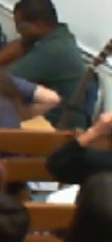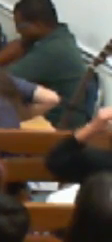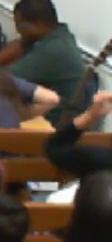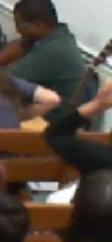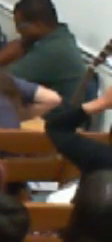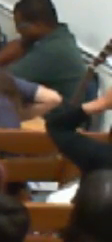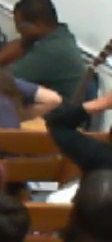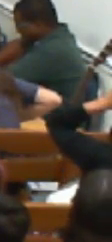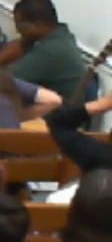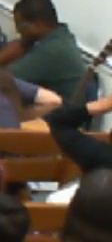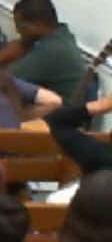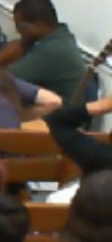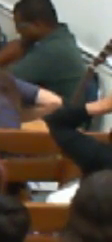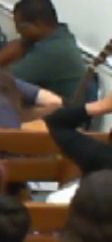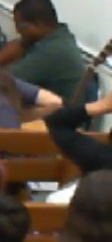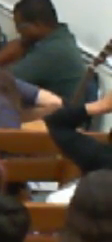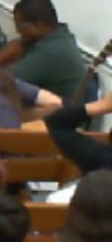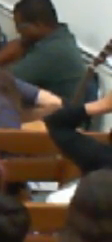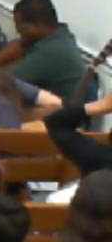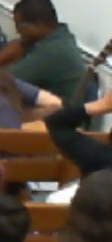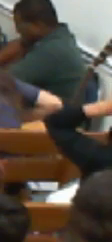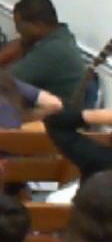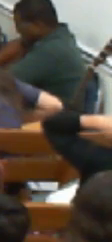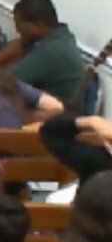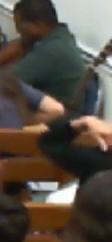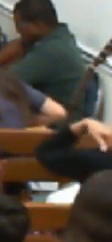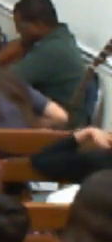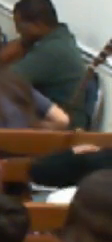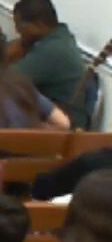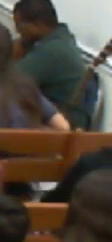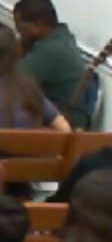name, she understood.